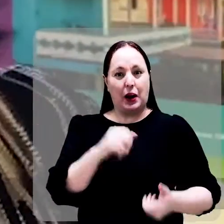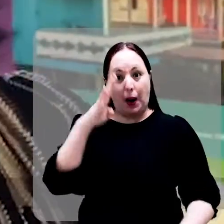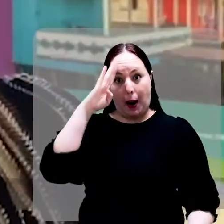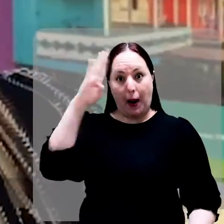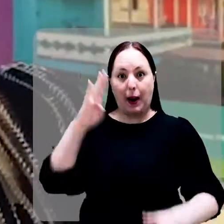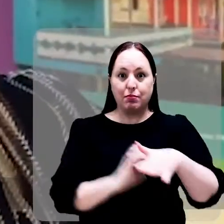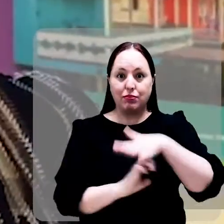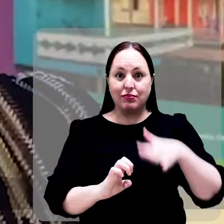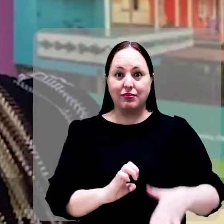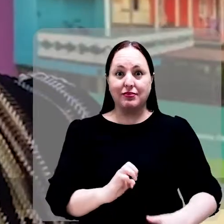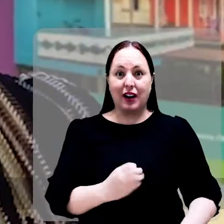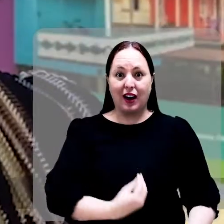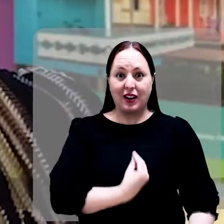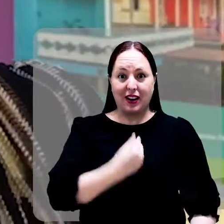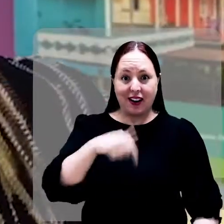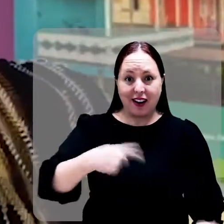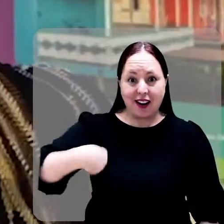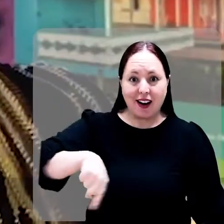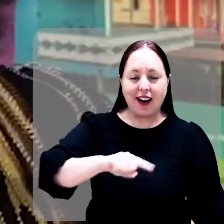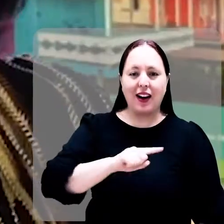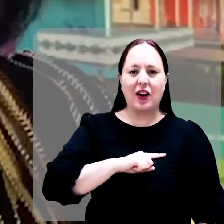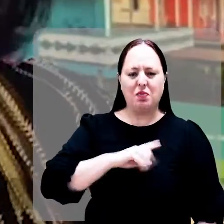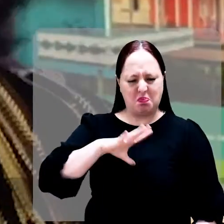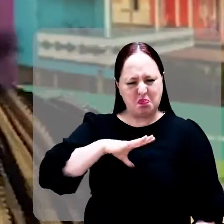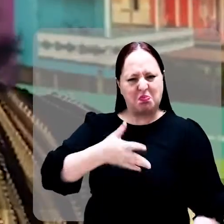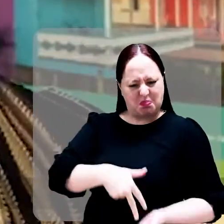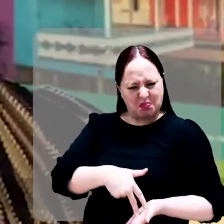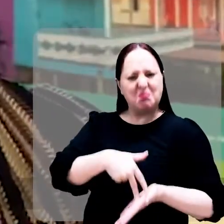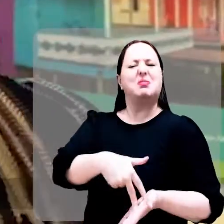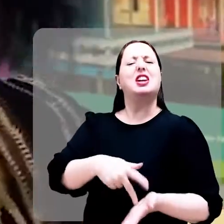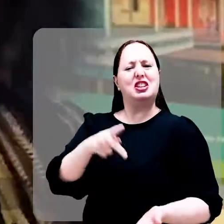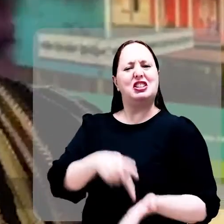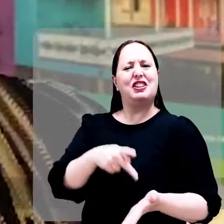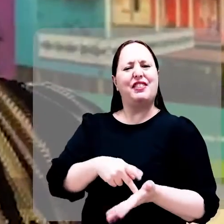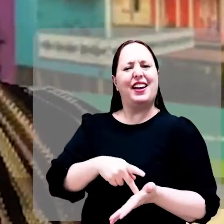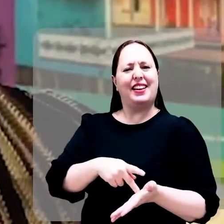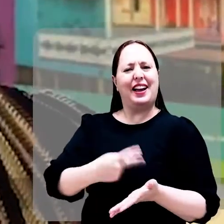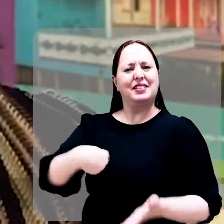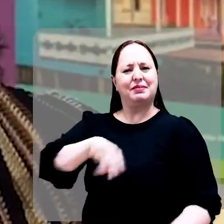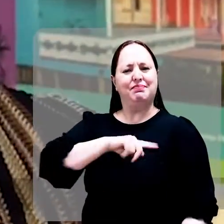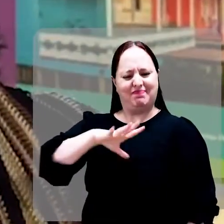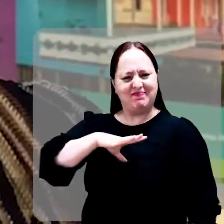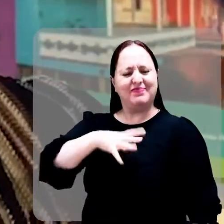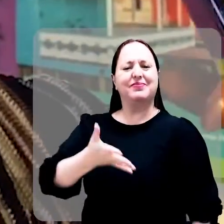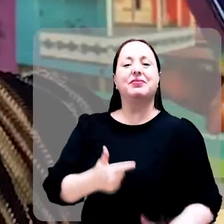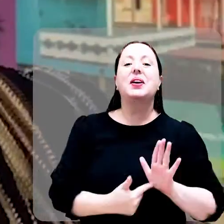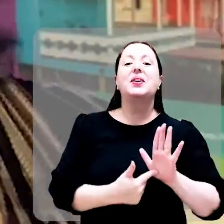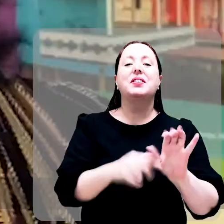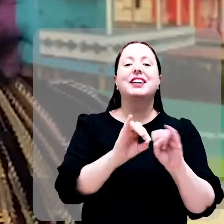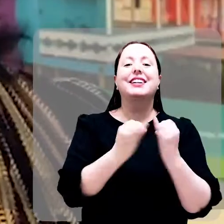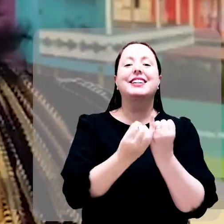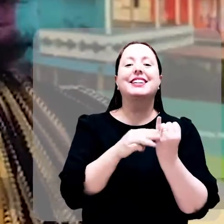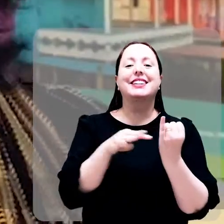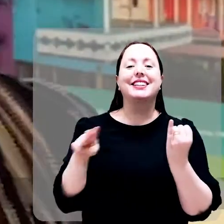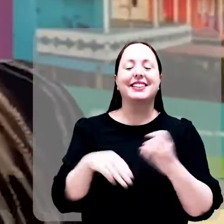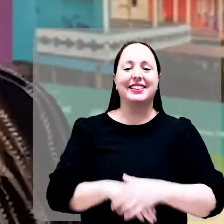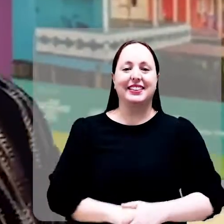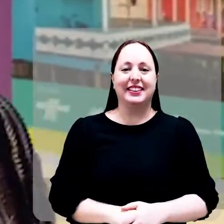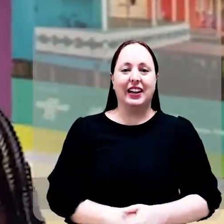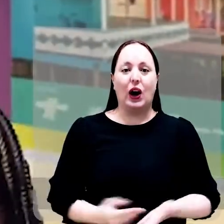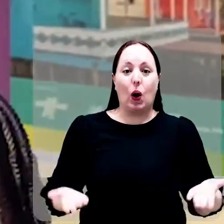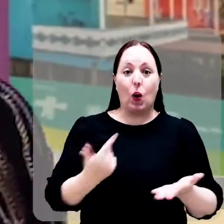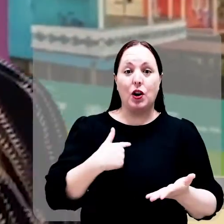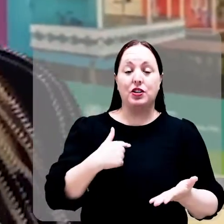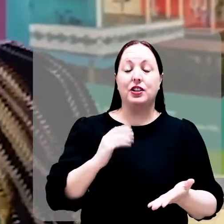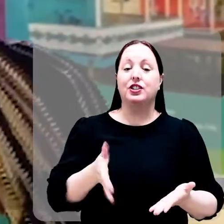grandes empreendimentos estão aqui. E nós viemos com muita ousadia, foi muita ousadia de nossa parte, trazer o Marajó.